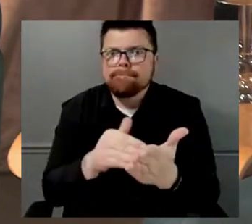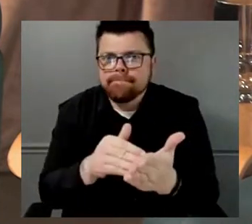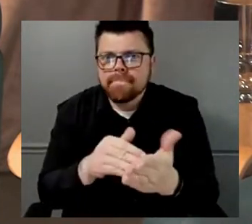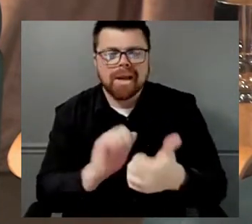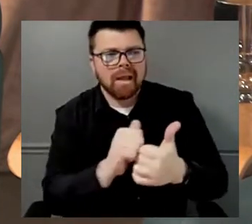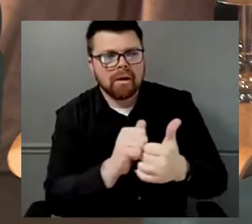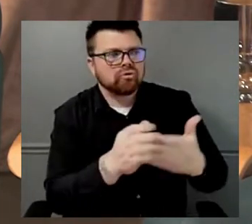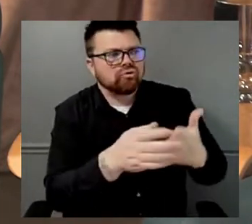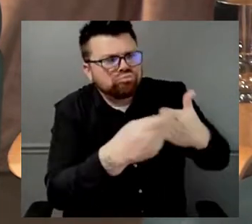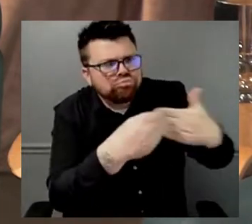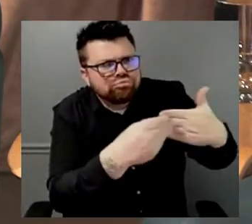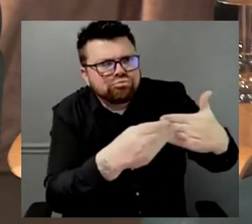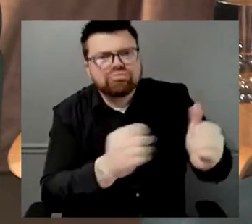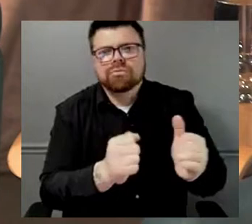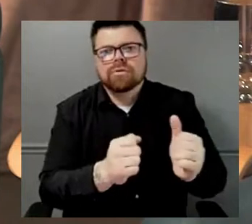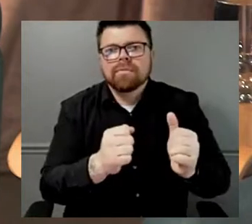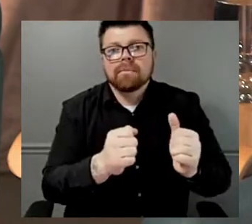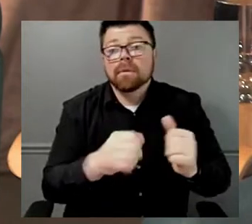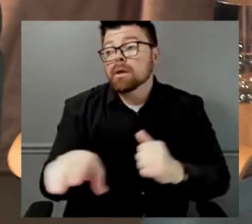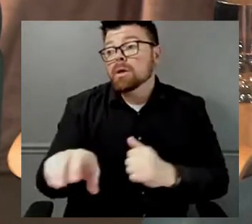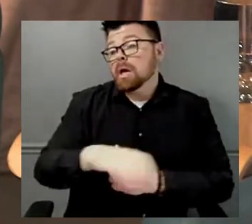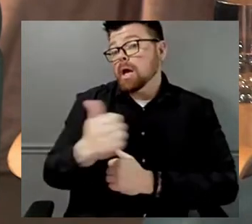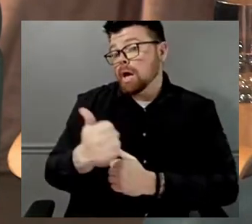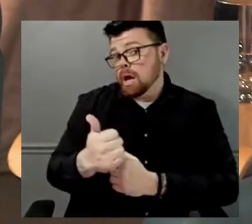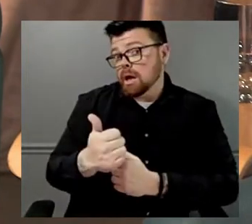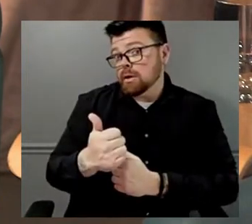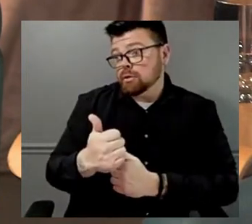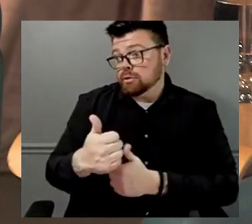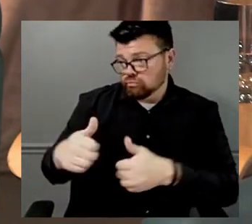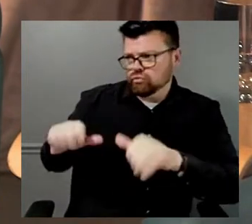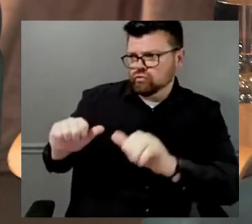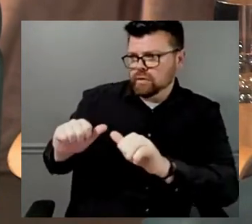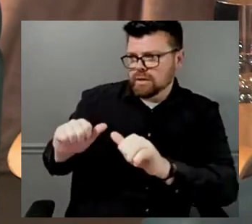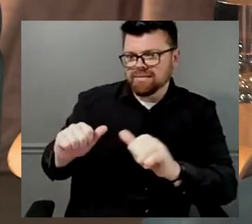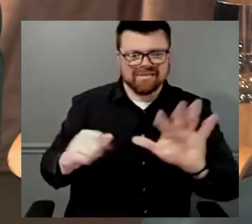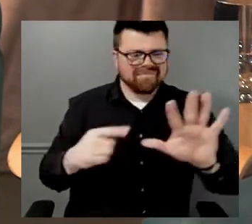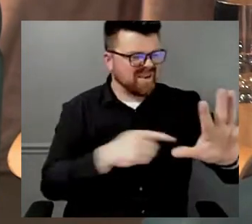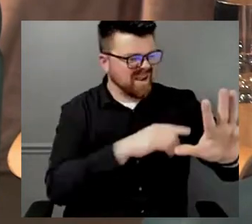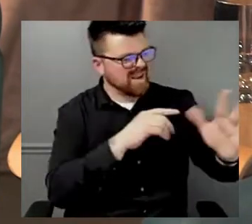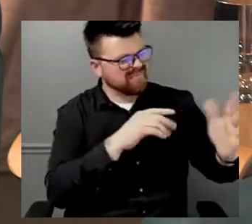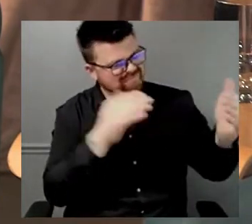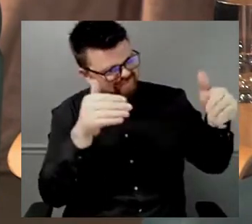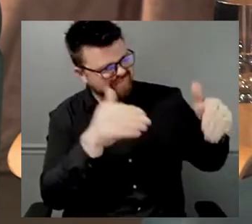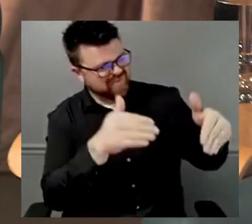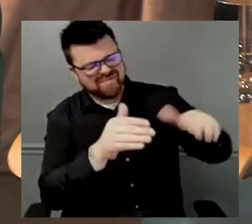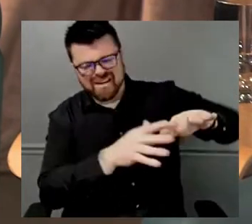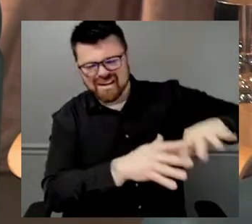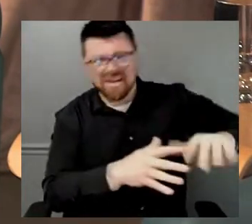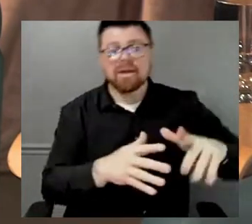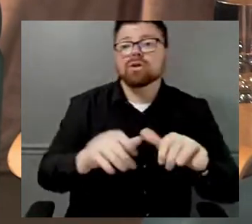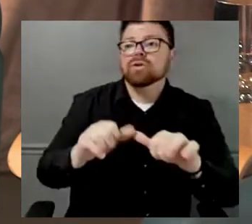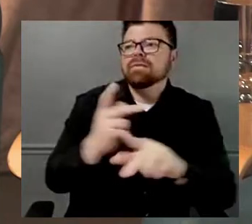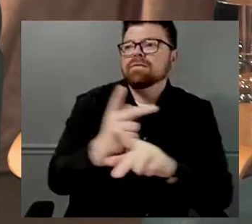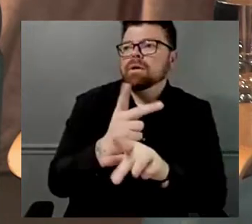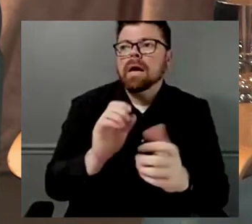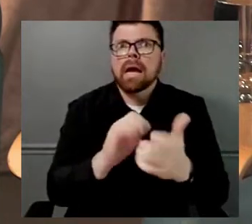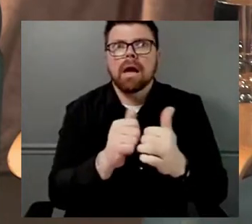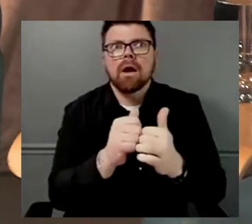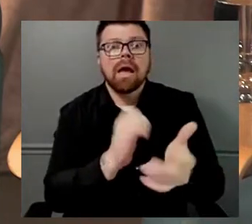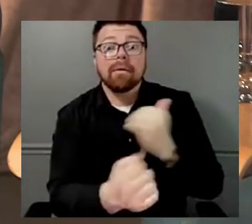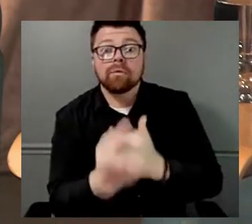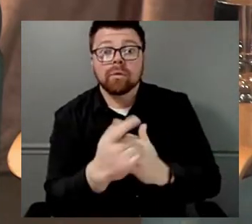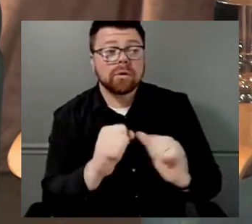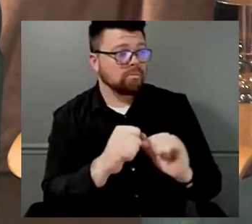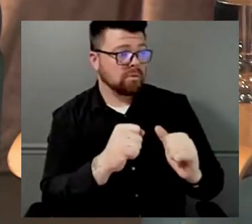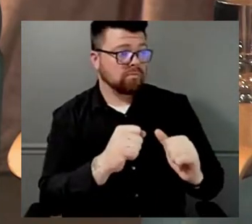attempt to reach beyond the five. And to talk in ways that each person can be comfortable with. Because